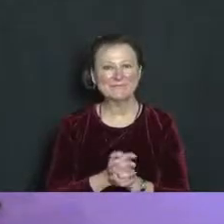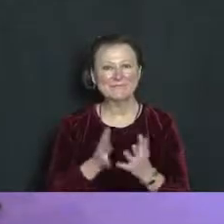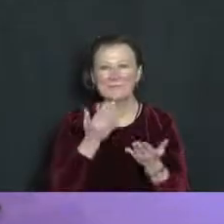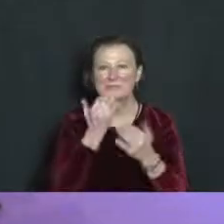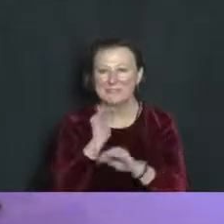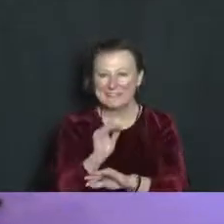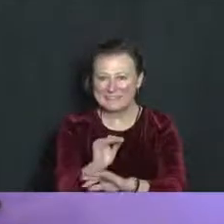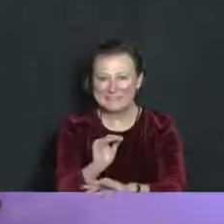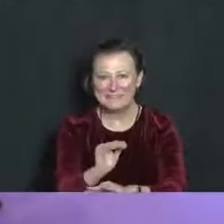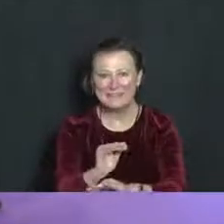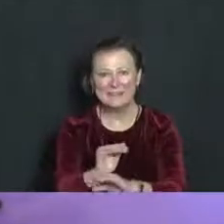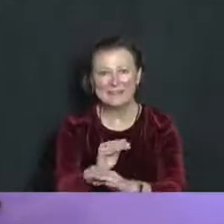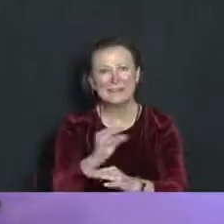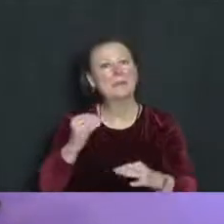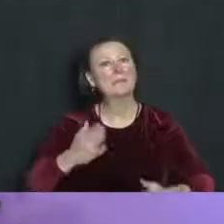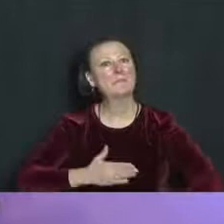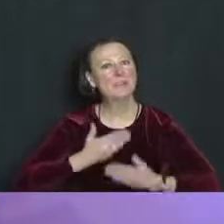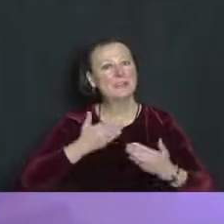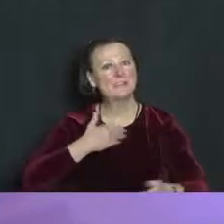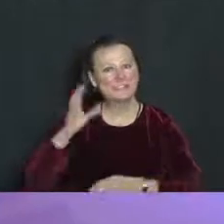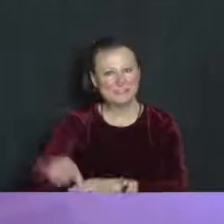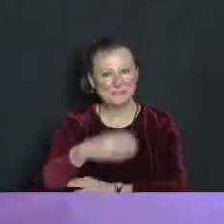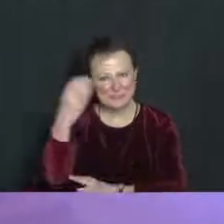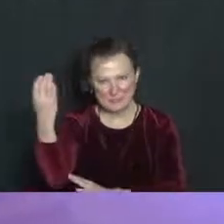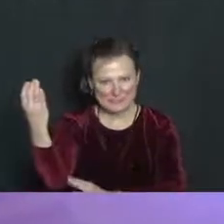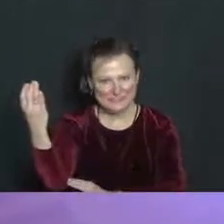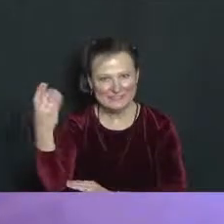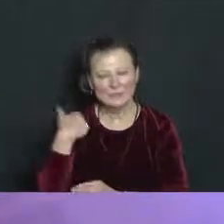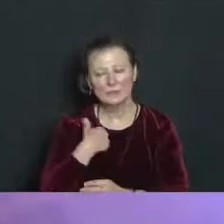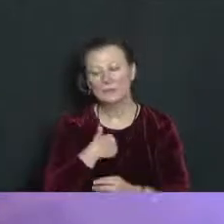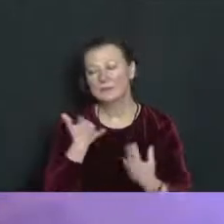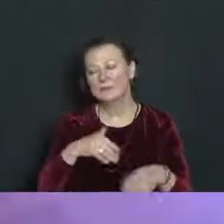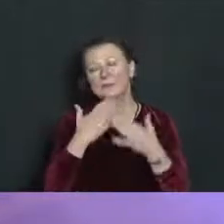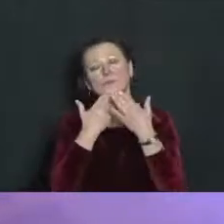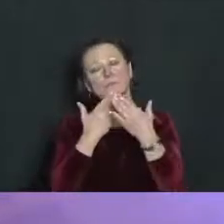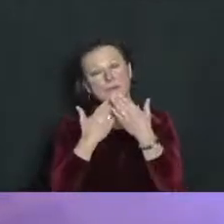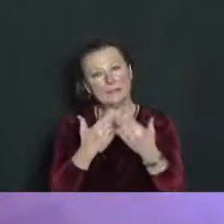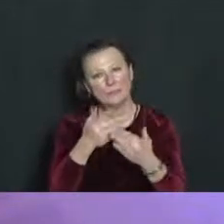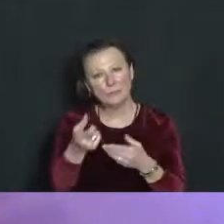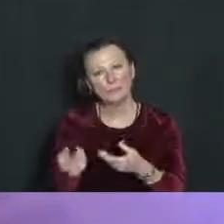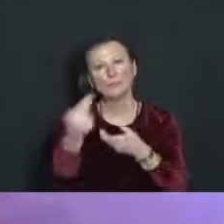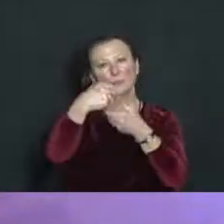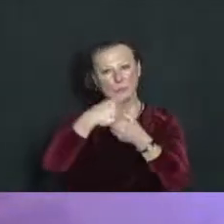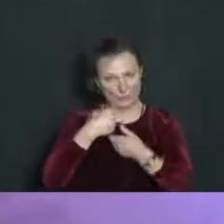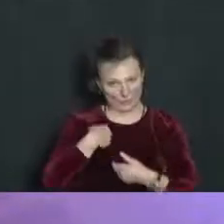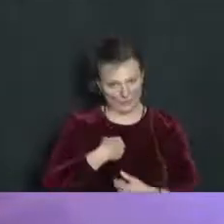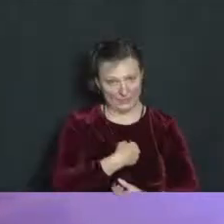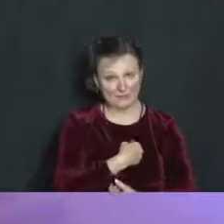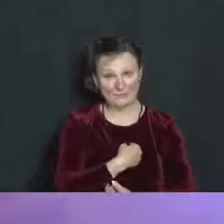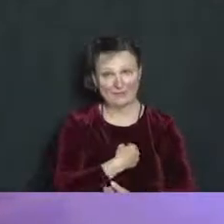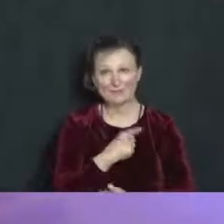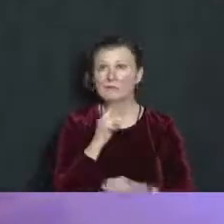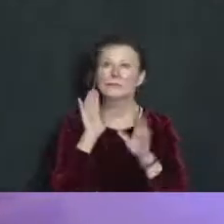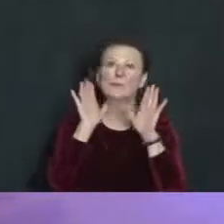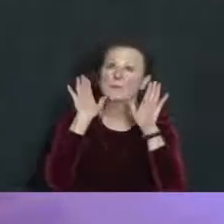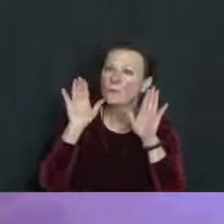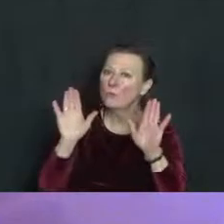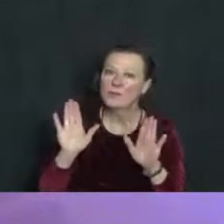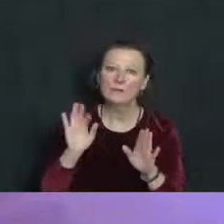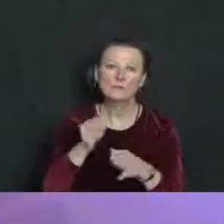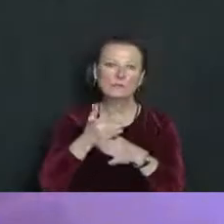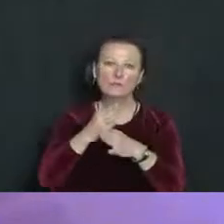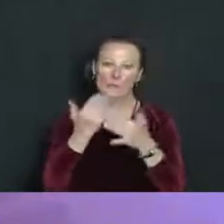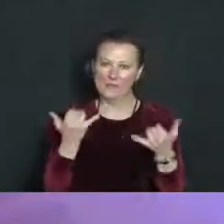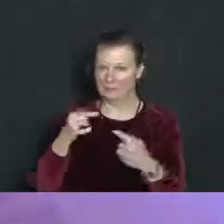Good evening and Merry Christmas. We're grateful that you've joined us. It's wonderful to share this